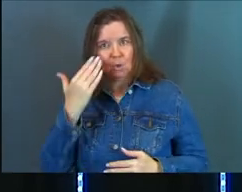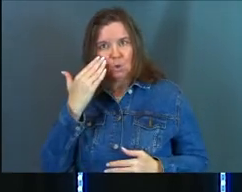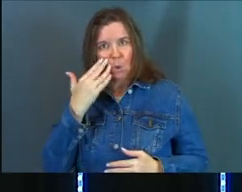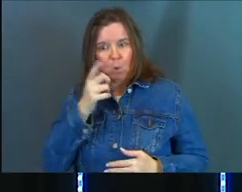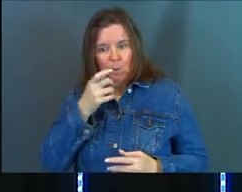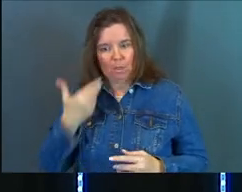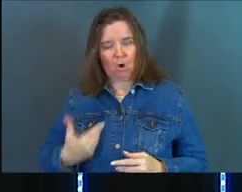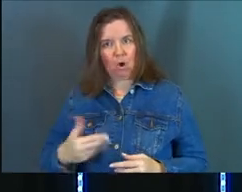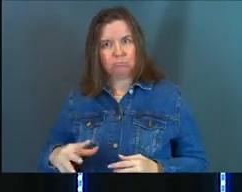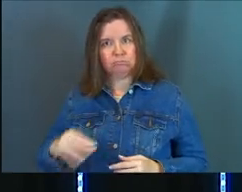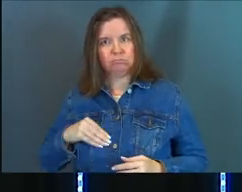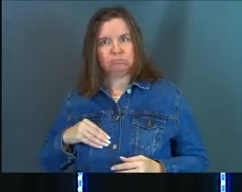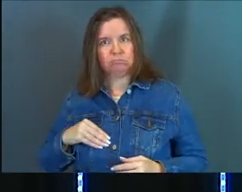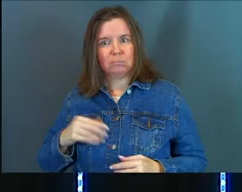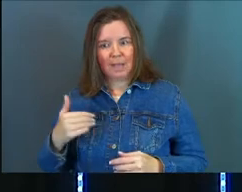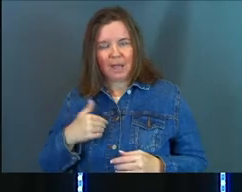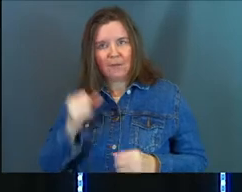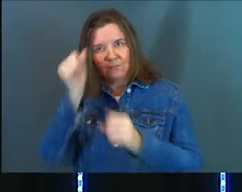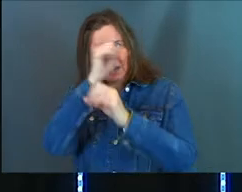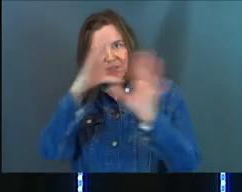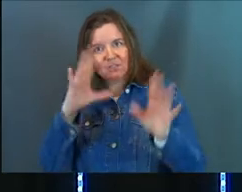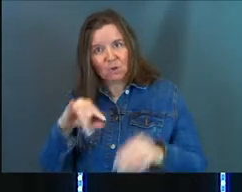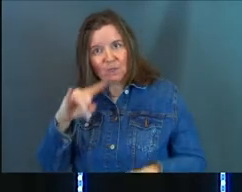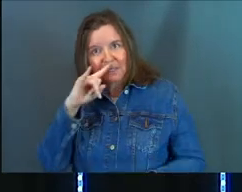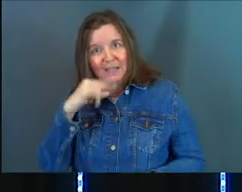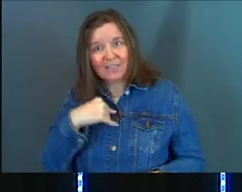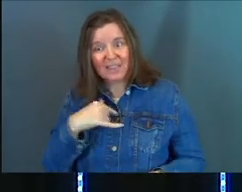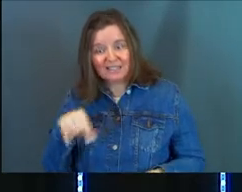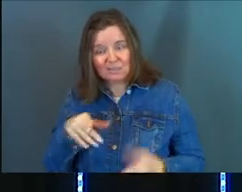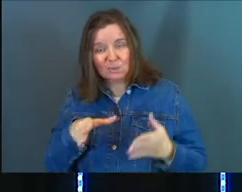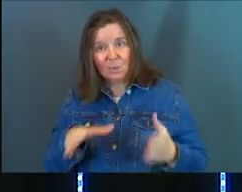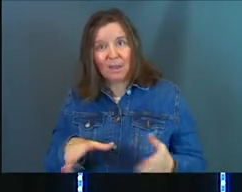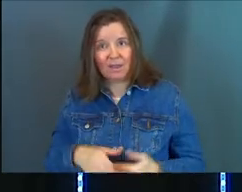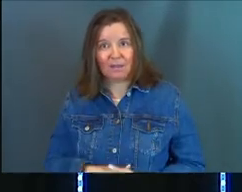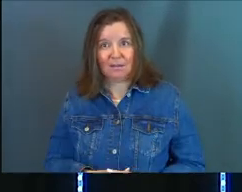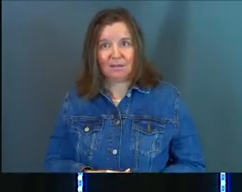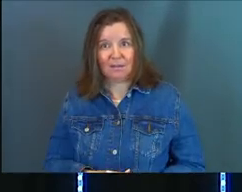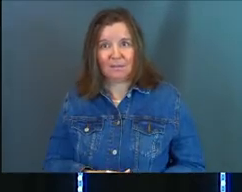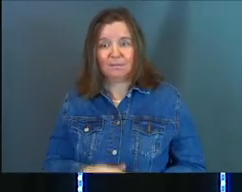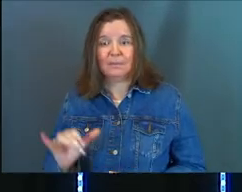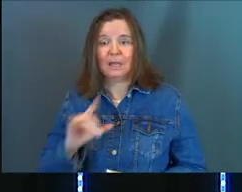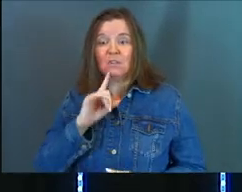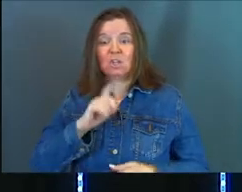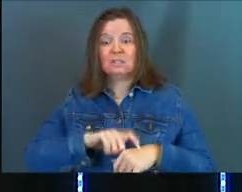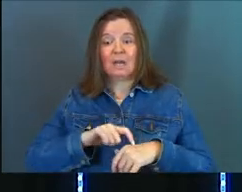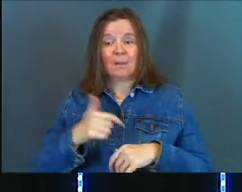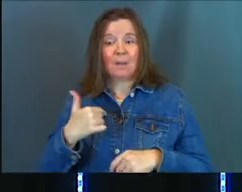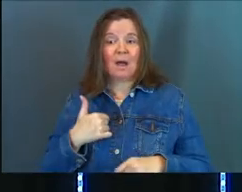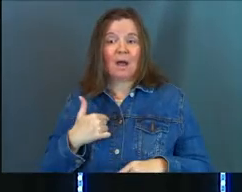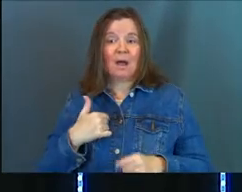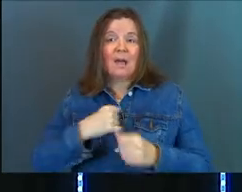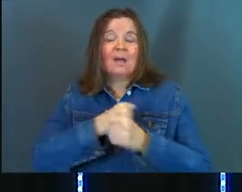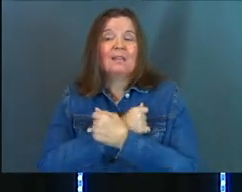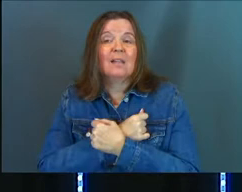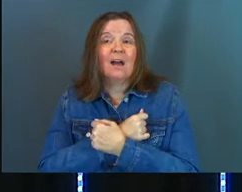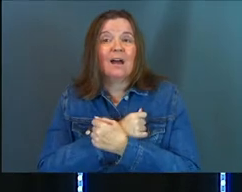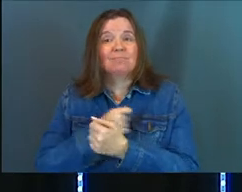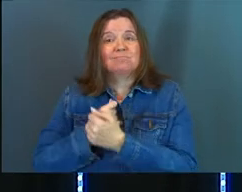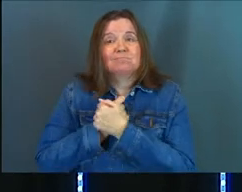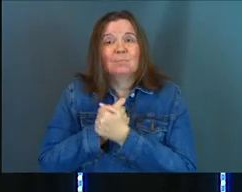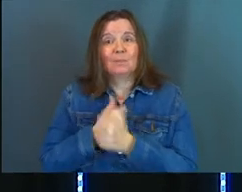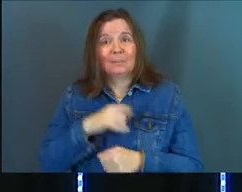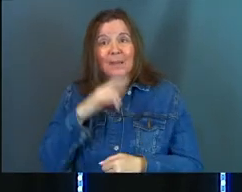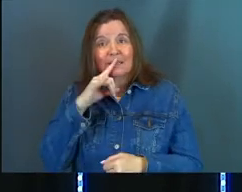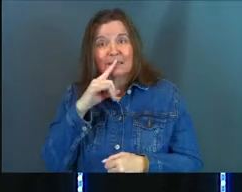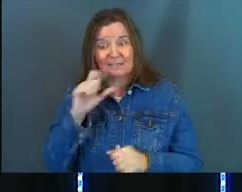to know who they are. Have a vision for your kids that's this way. Like, there's times, like, I love to cuddle with